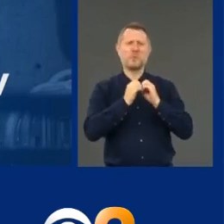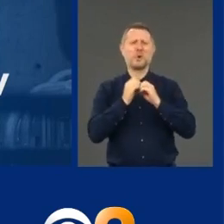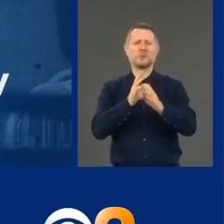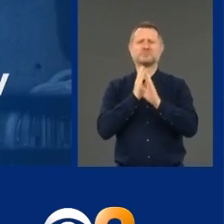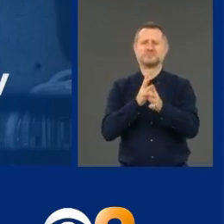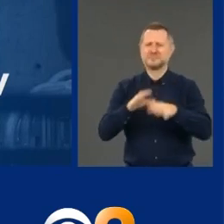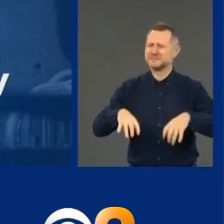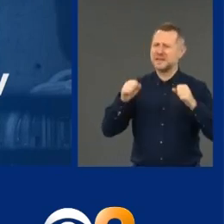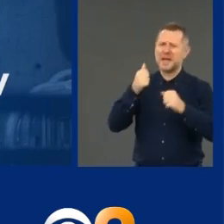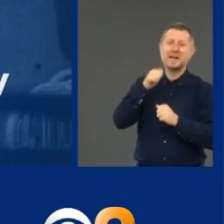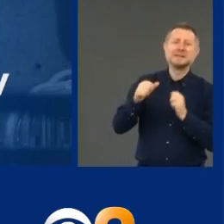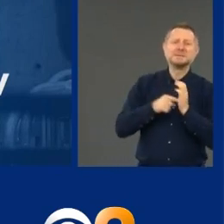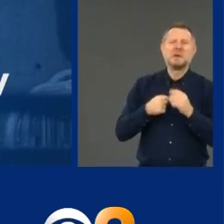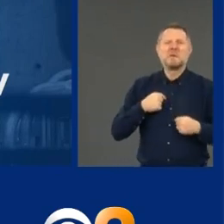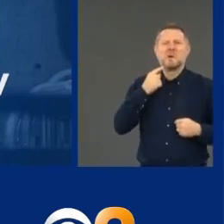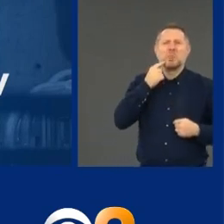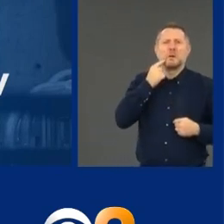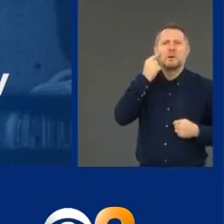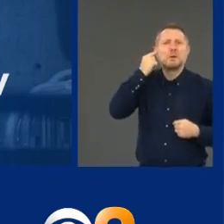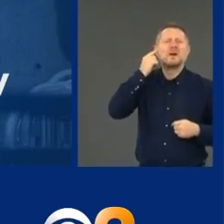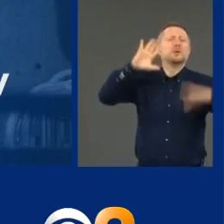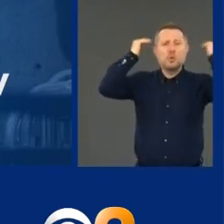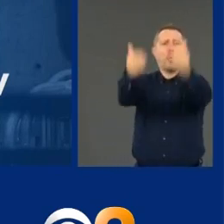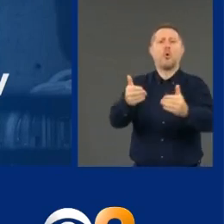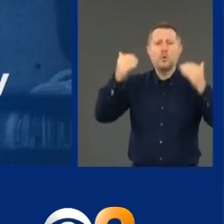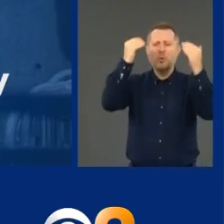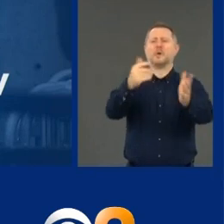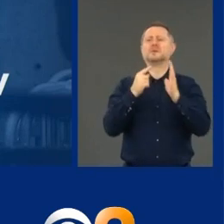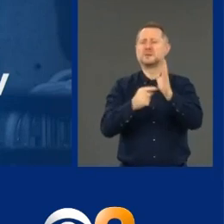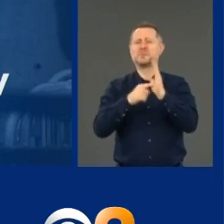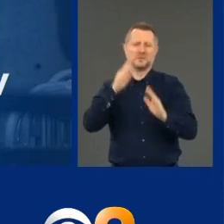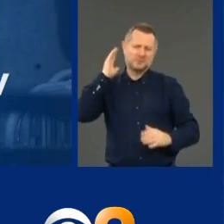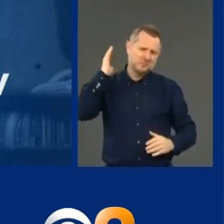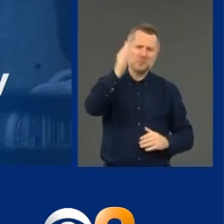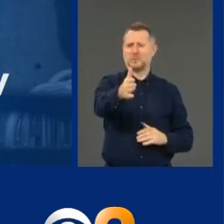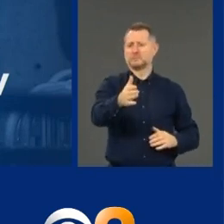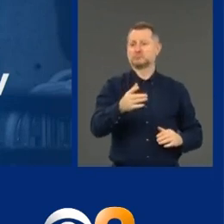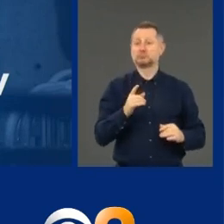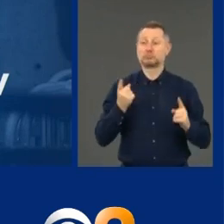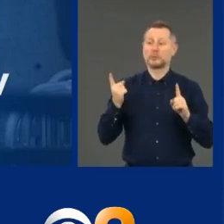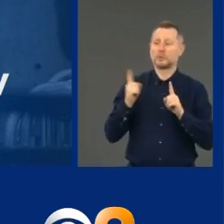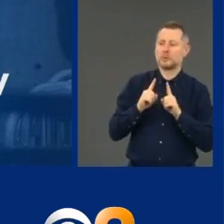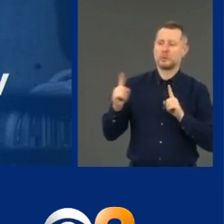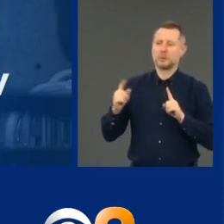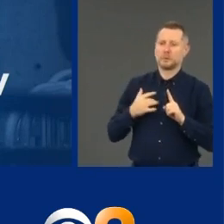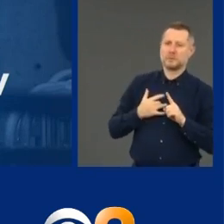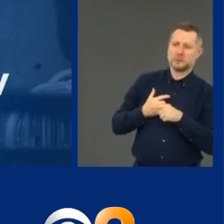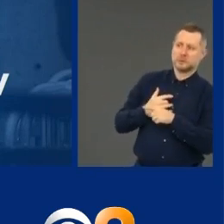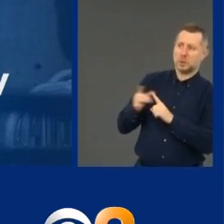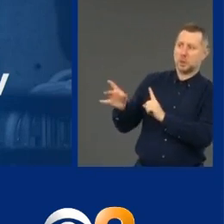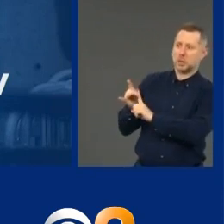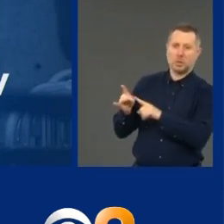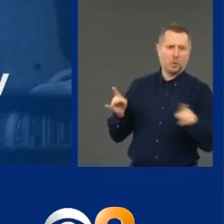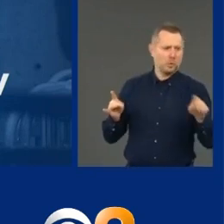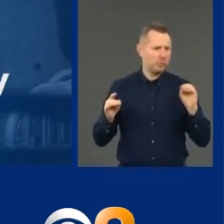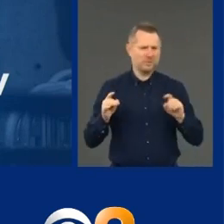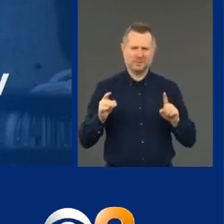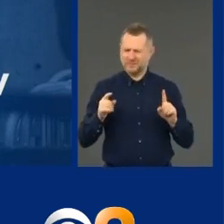test. If you were exposed to a person who turned out to be positive, get a